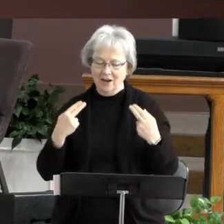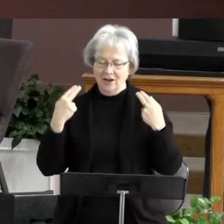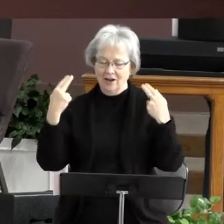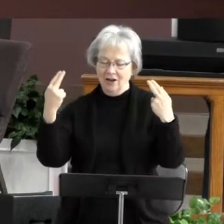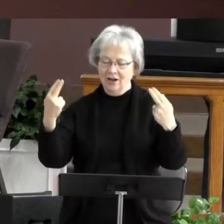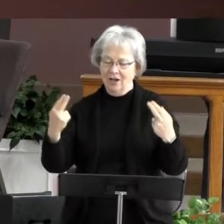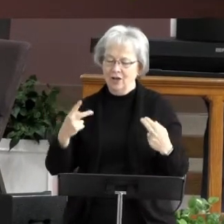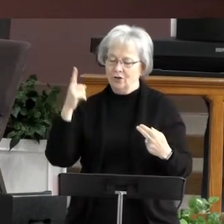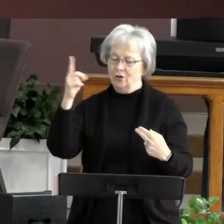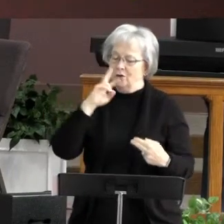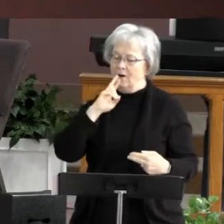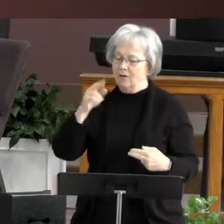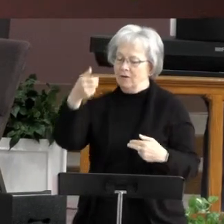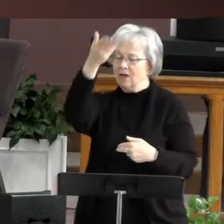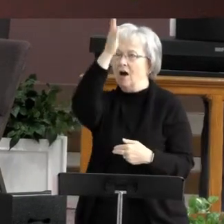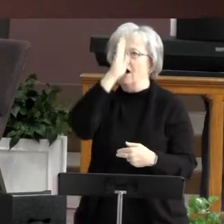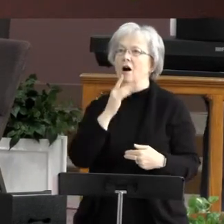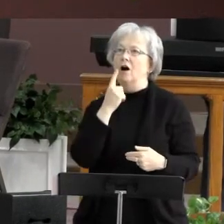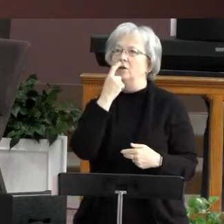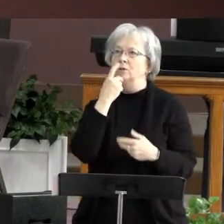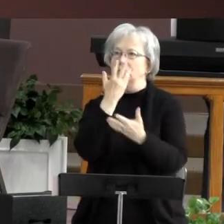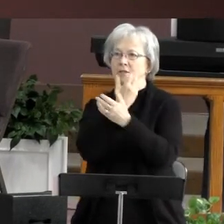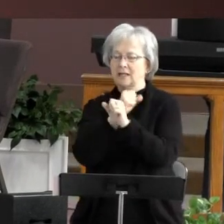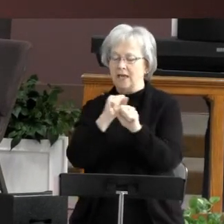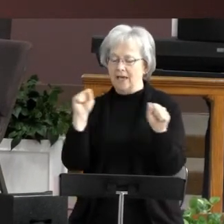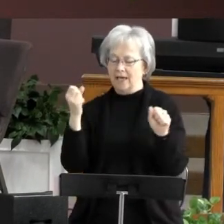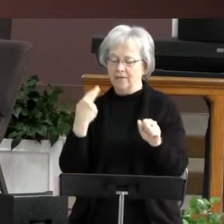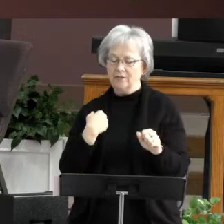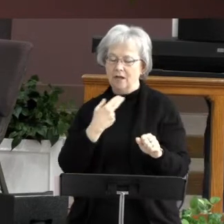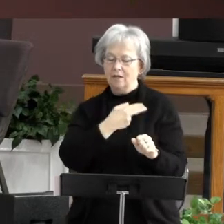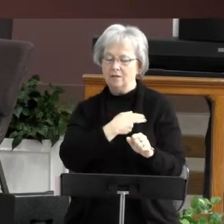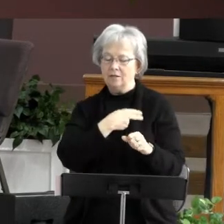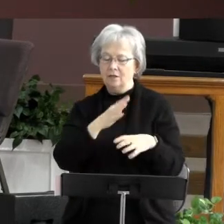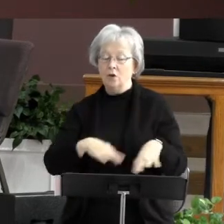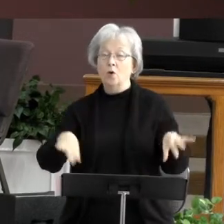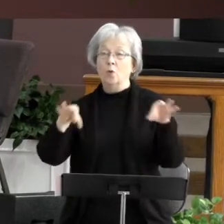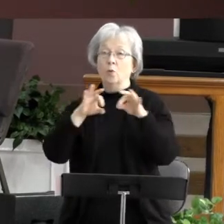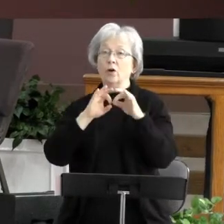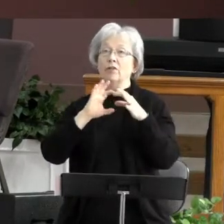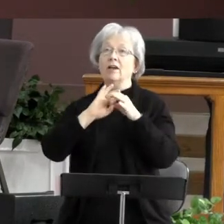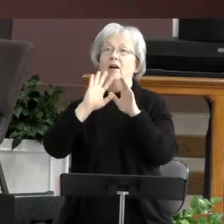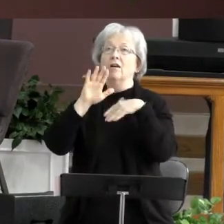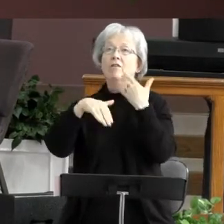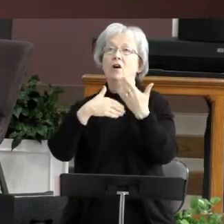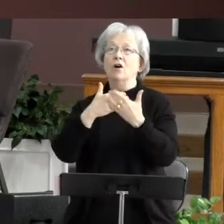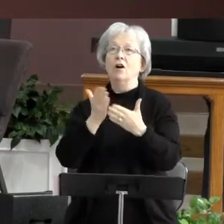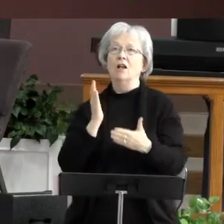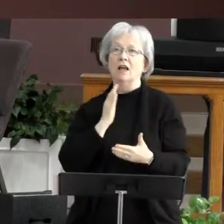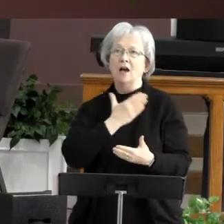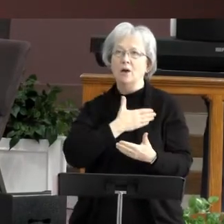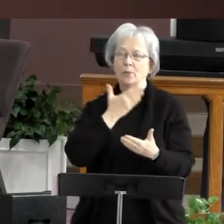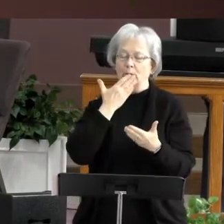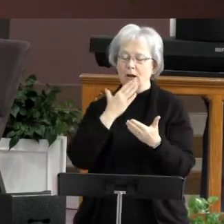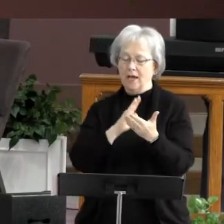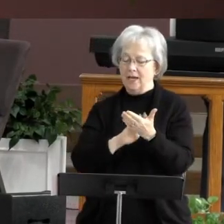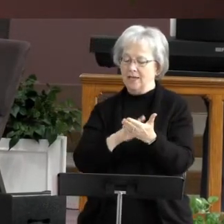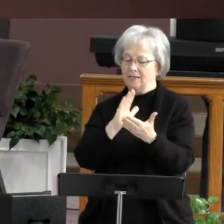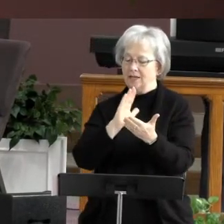Hosanna, You are the God who saves us, worthy of all our